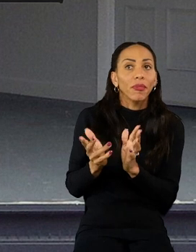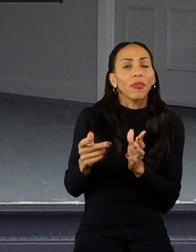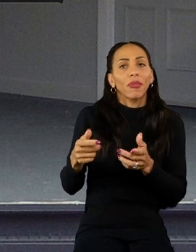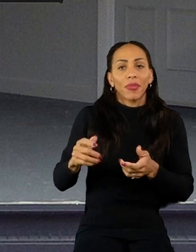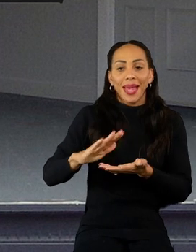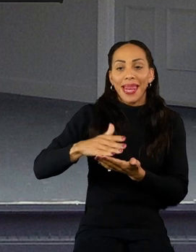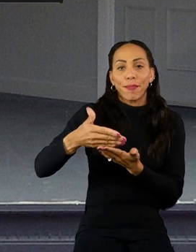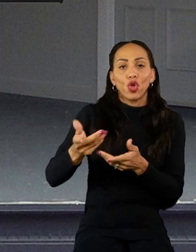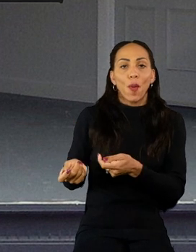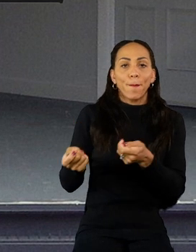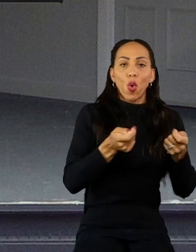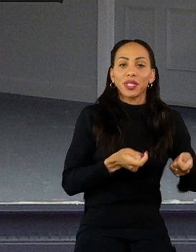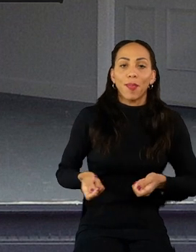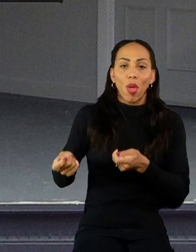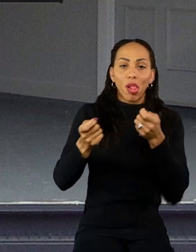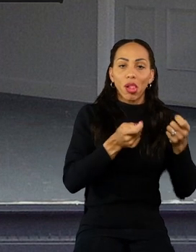that